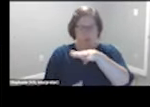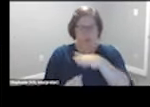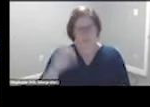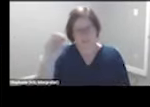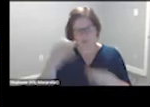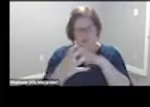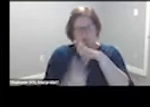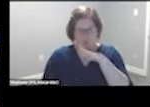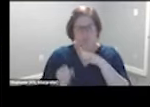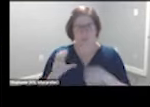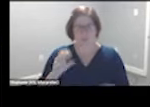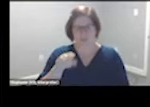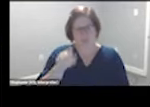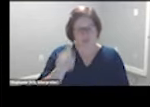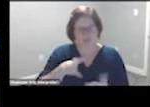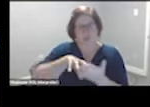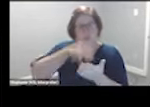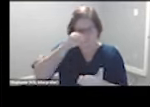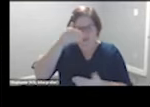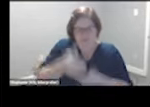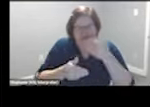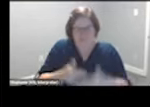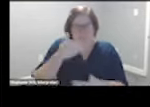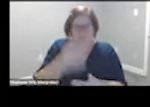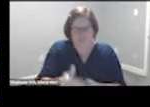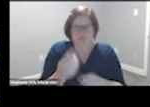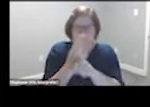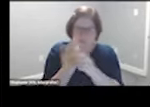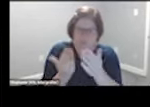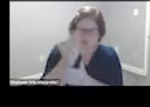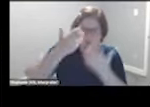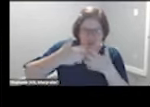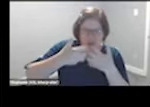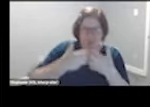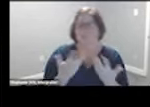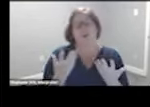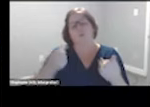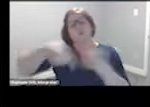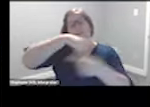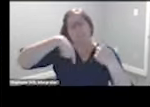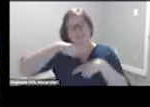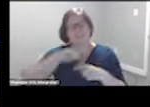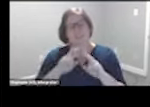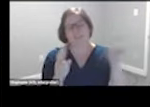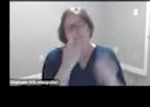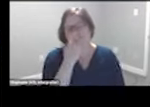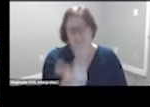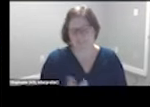step by step as an engineer to use the new machine. And then that was really interesting,